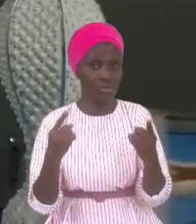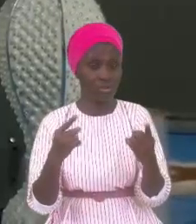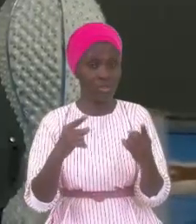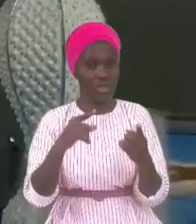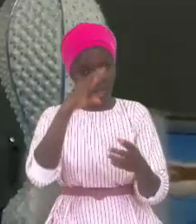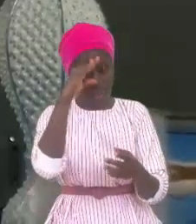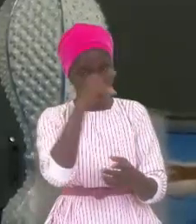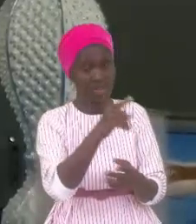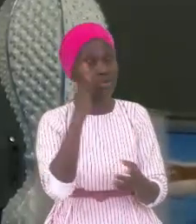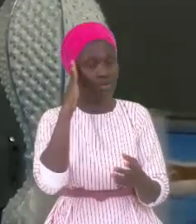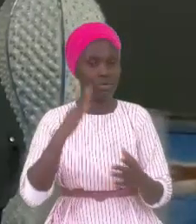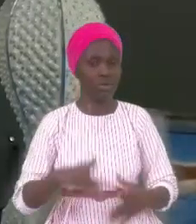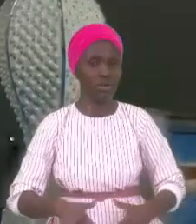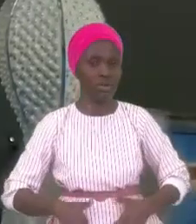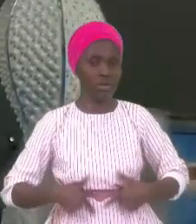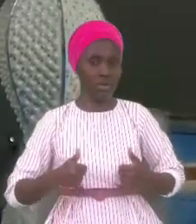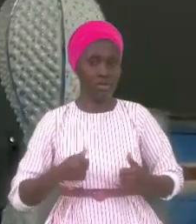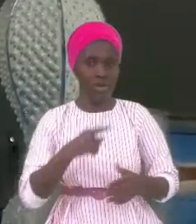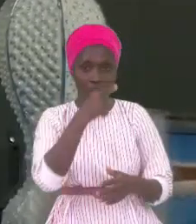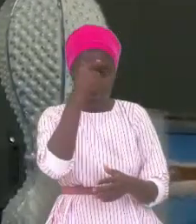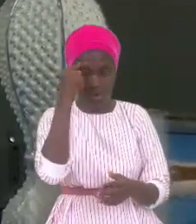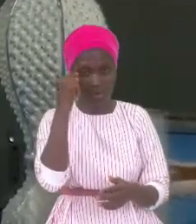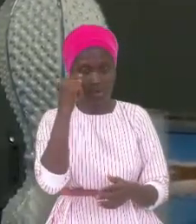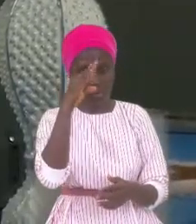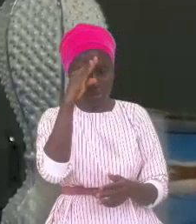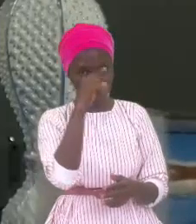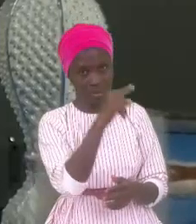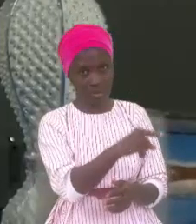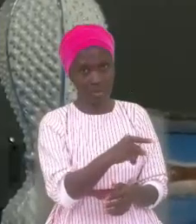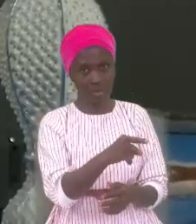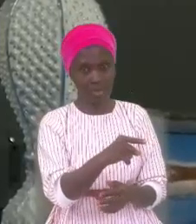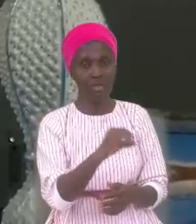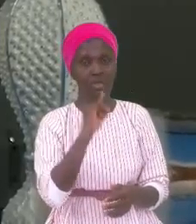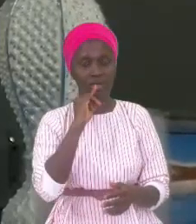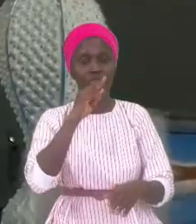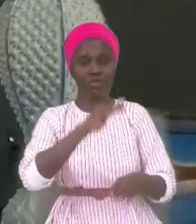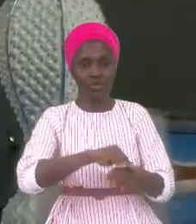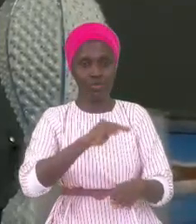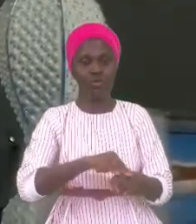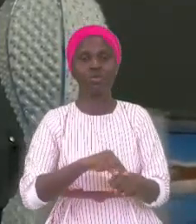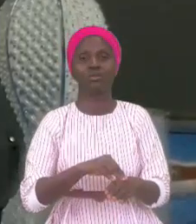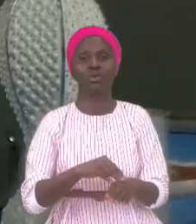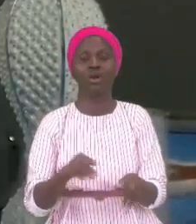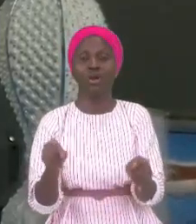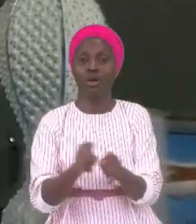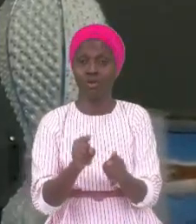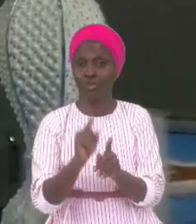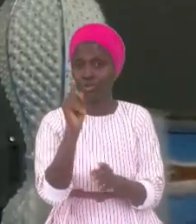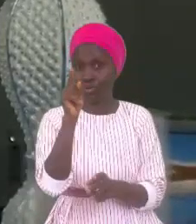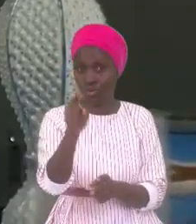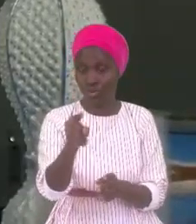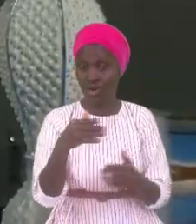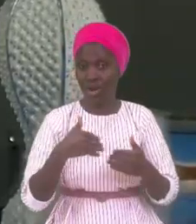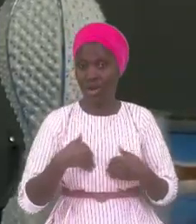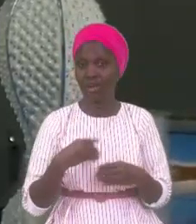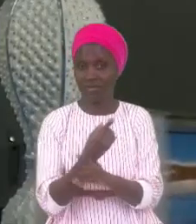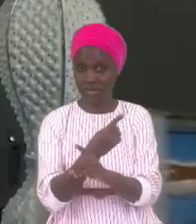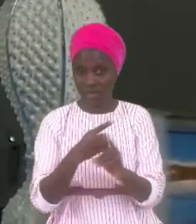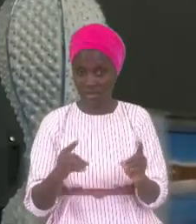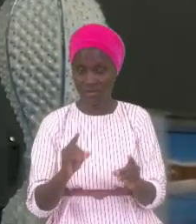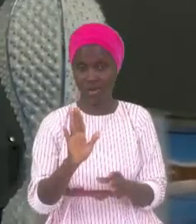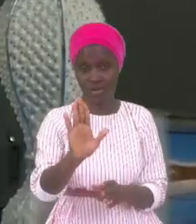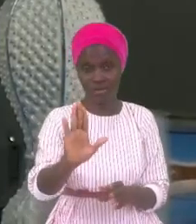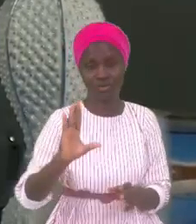live, because he is warned. Also, thou hast delivered